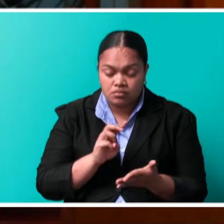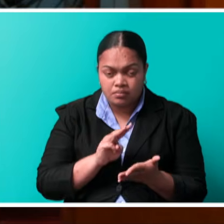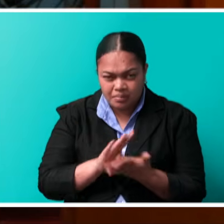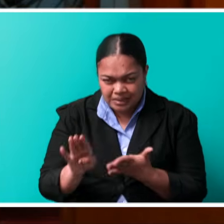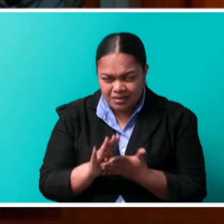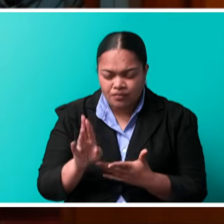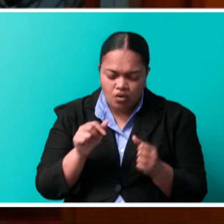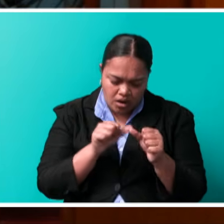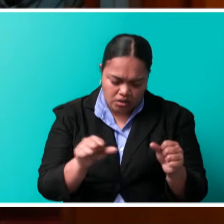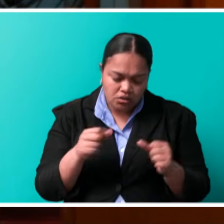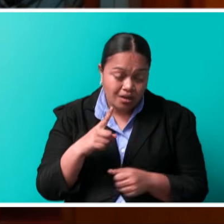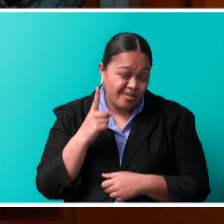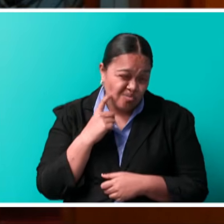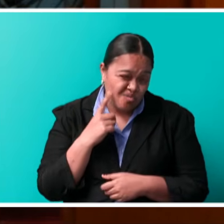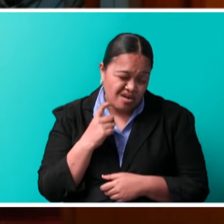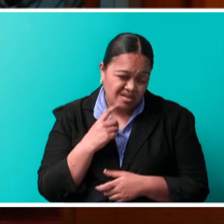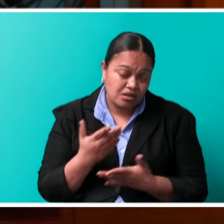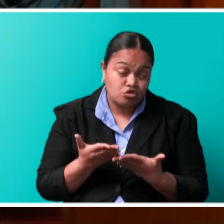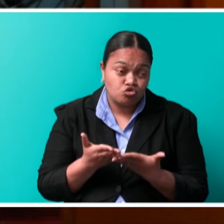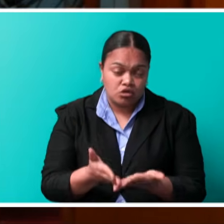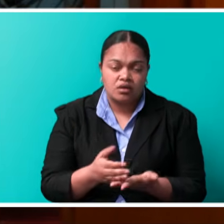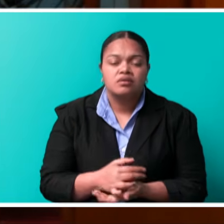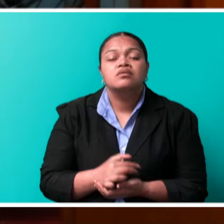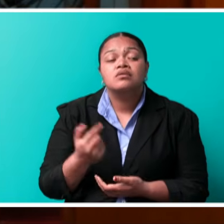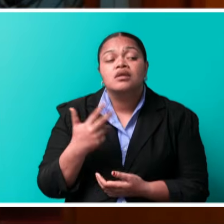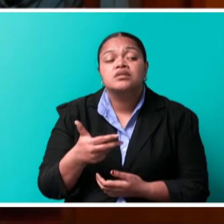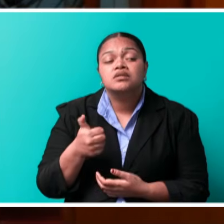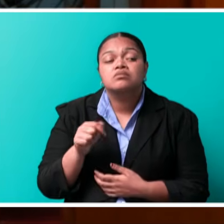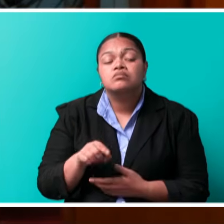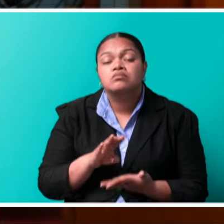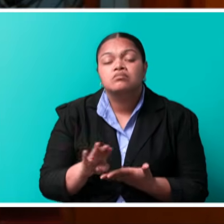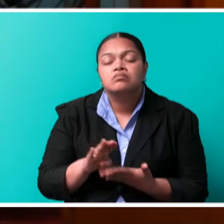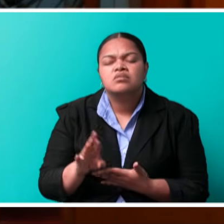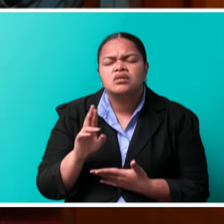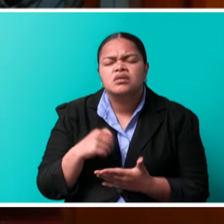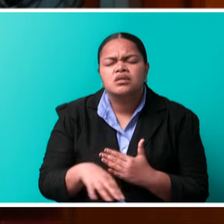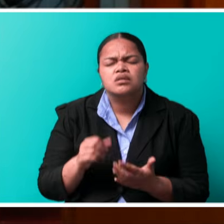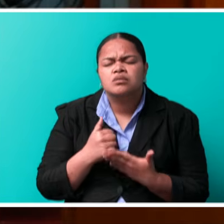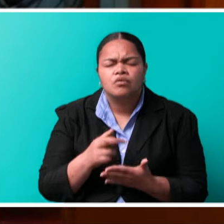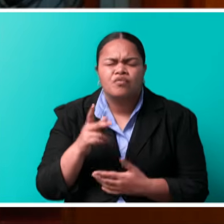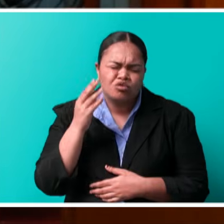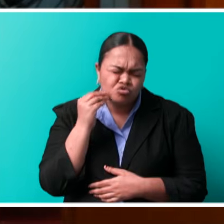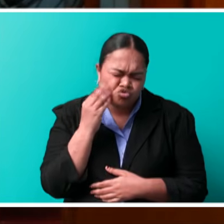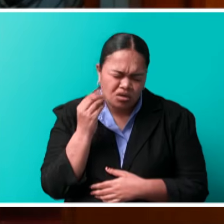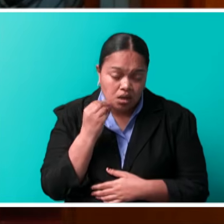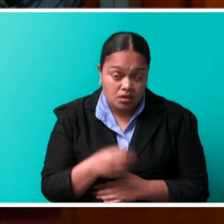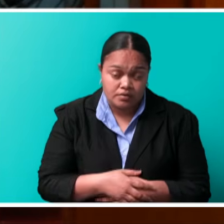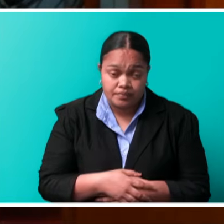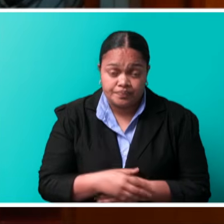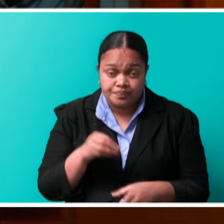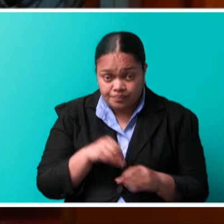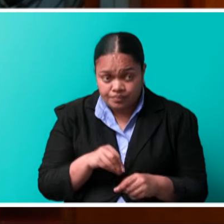waterways, and maintains $96.3 million in support for the sugar industry,